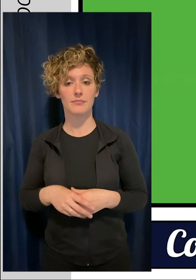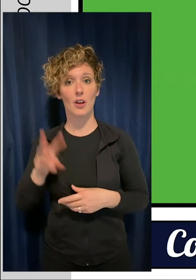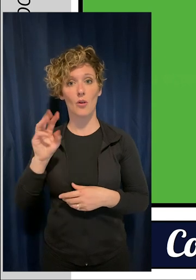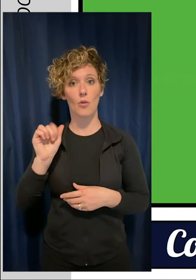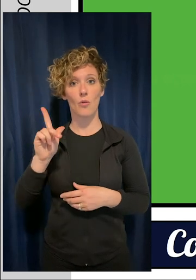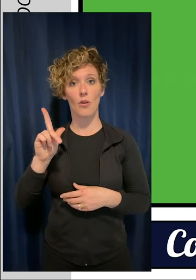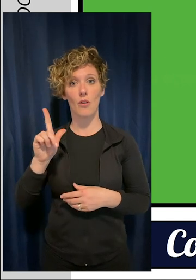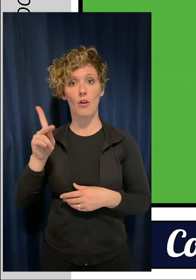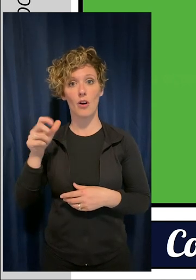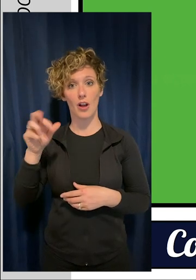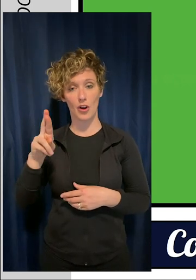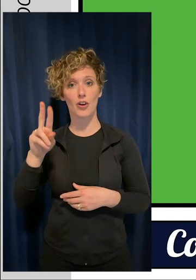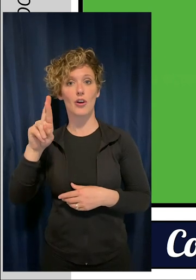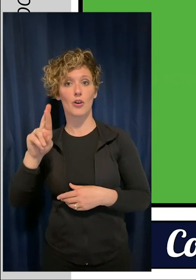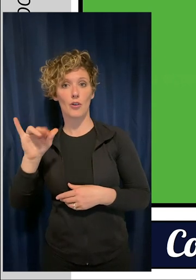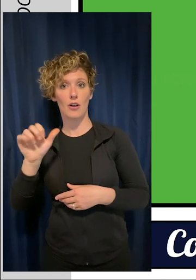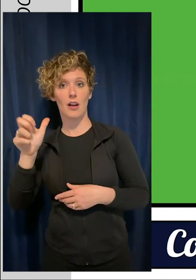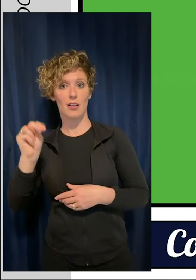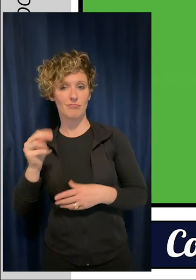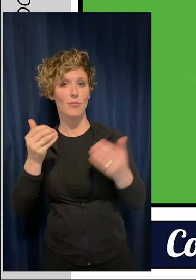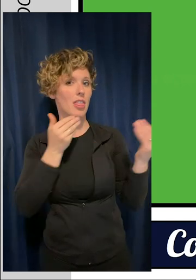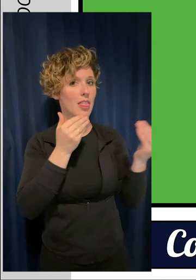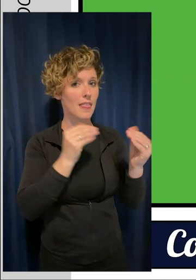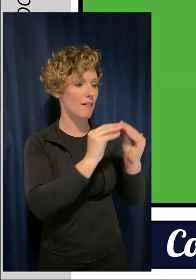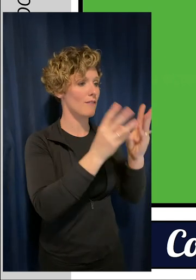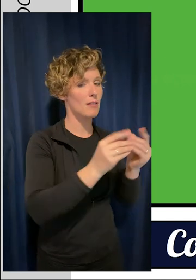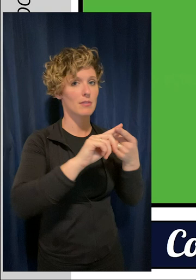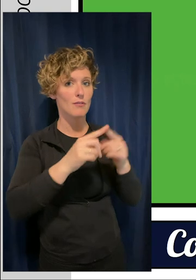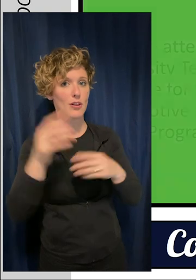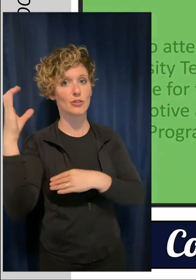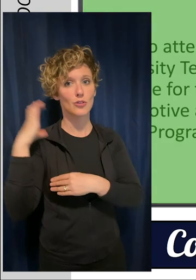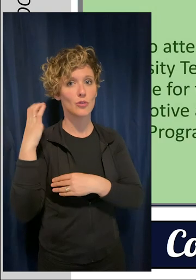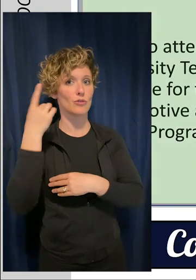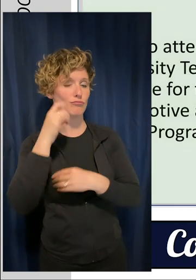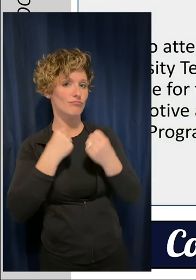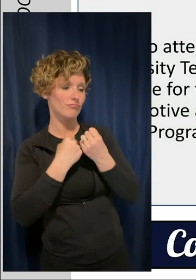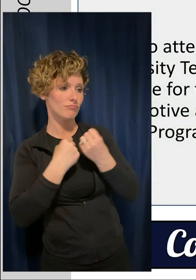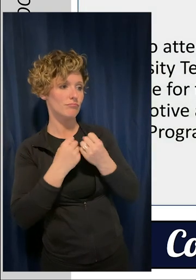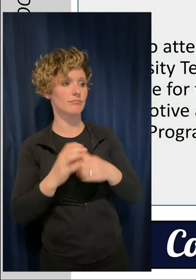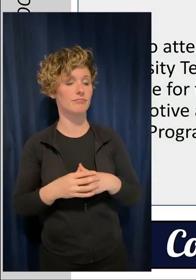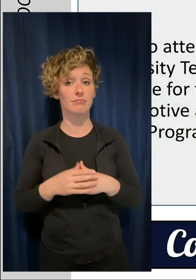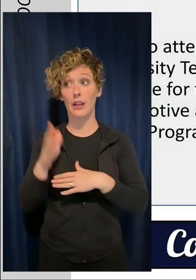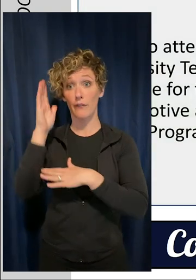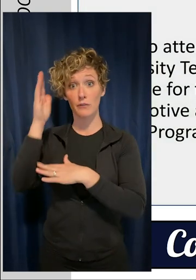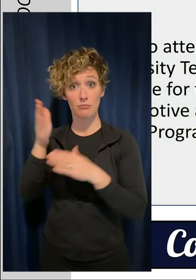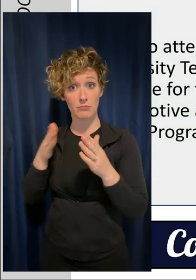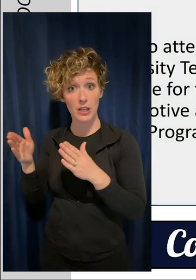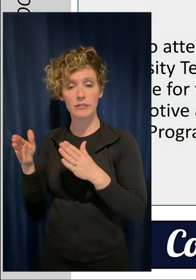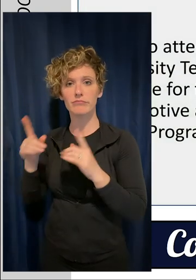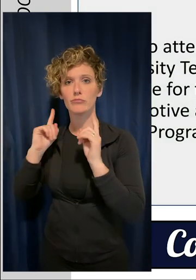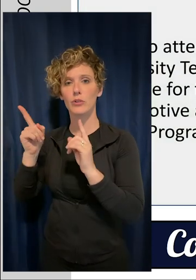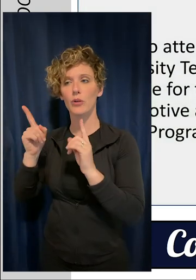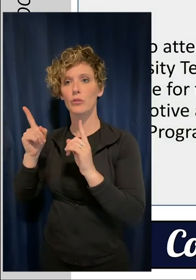Walker Ryan would like to thank his family, friends, and coaches for always supporting him. In the future, Walker plans to